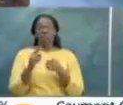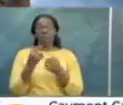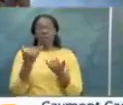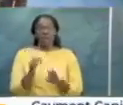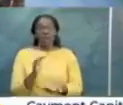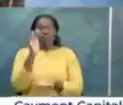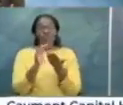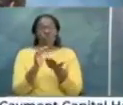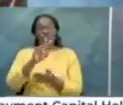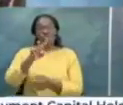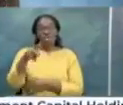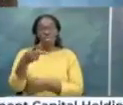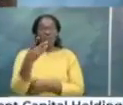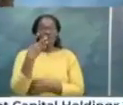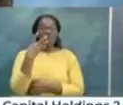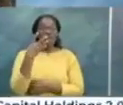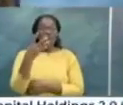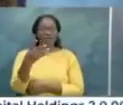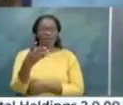to